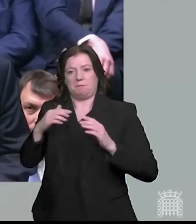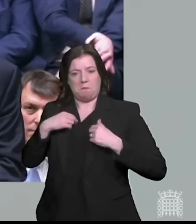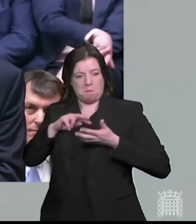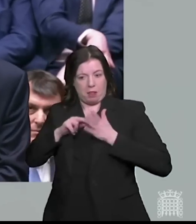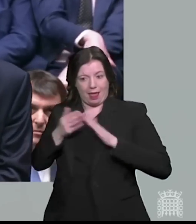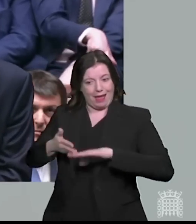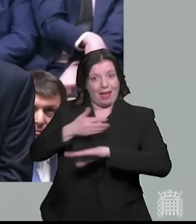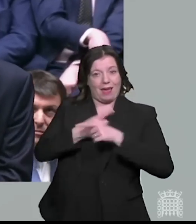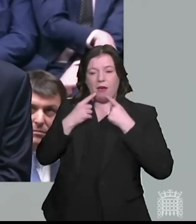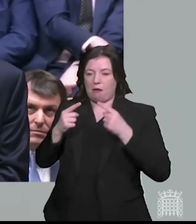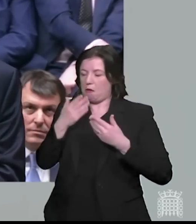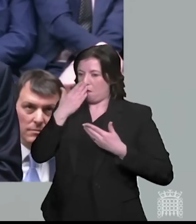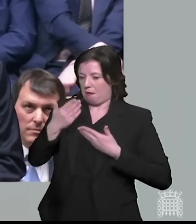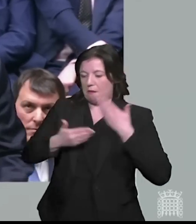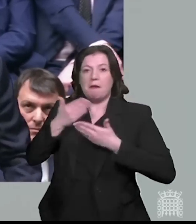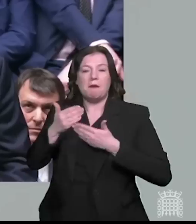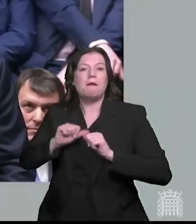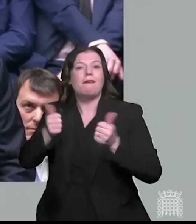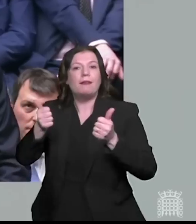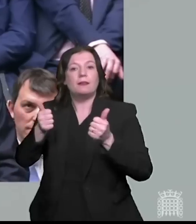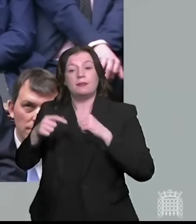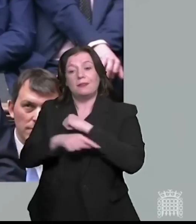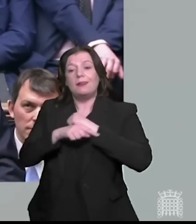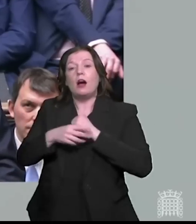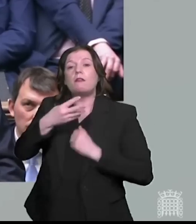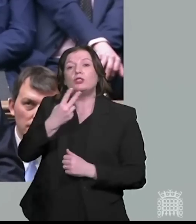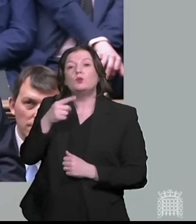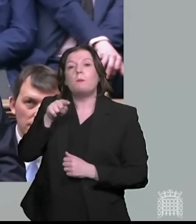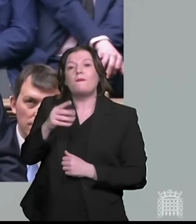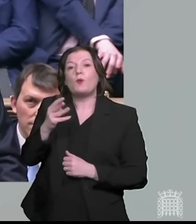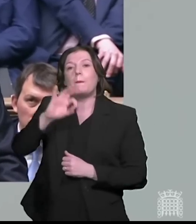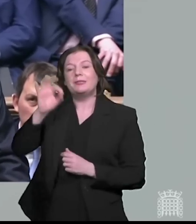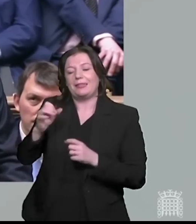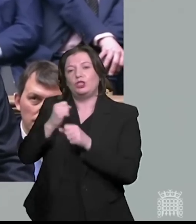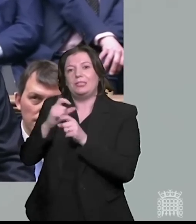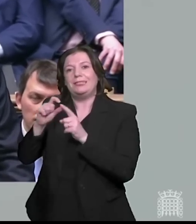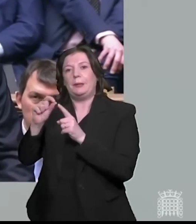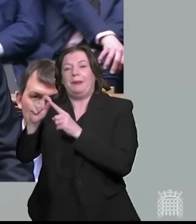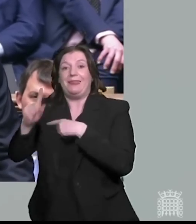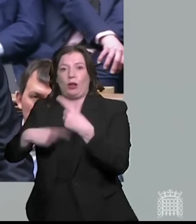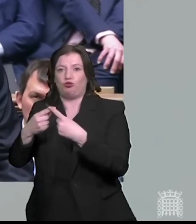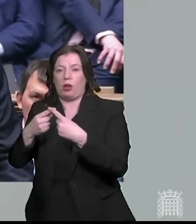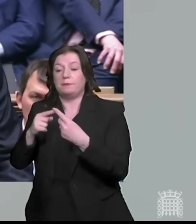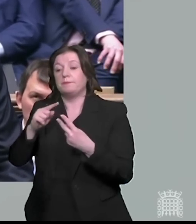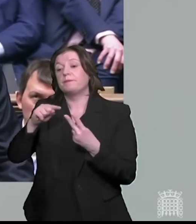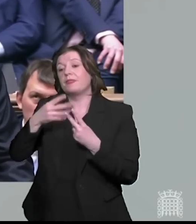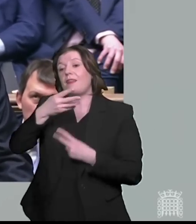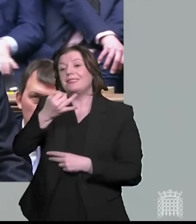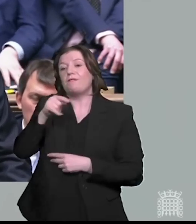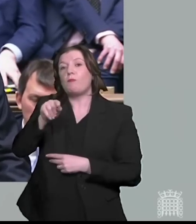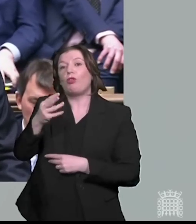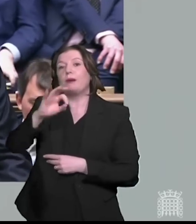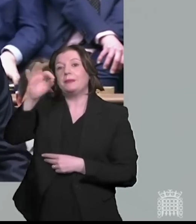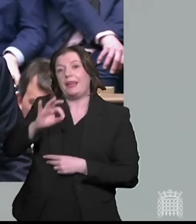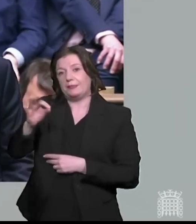track. Underlying debt is forecast to be 92.4% of GDP next year, then